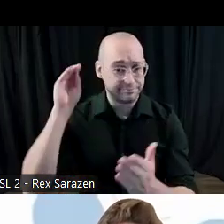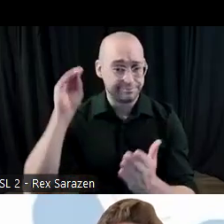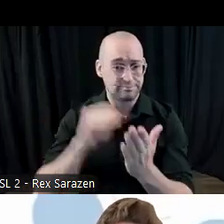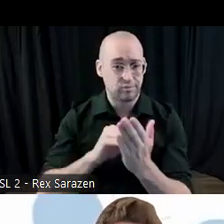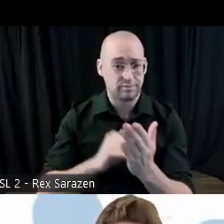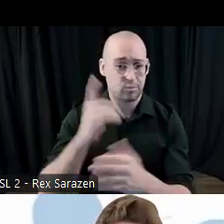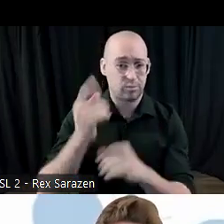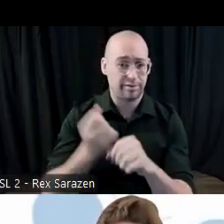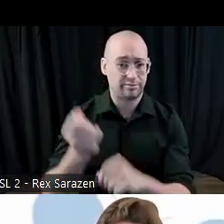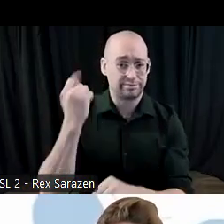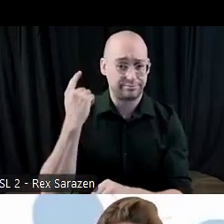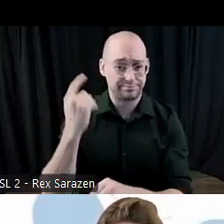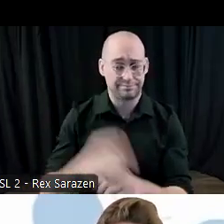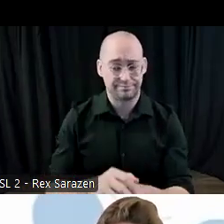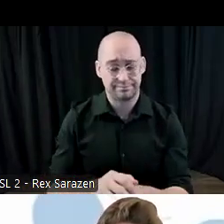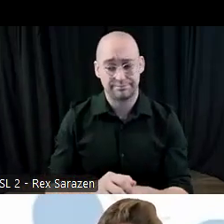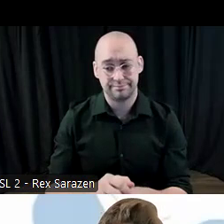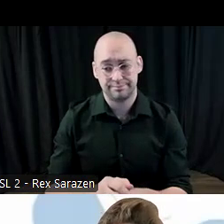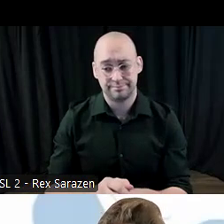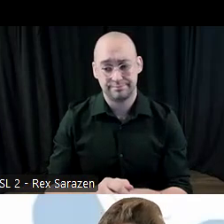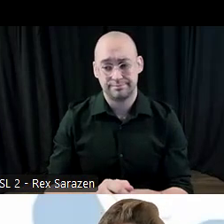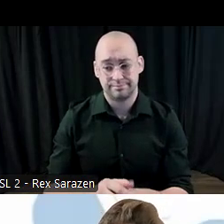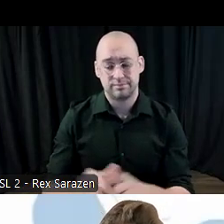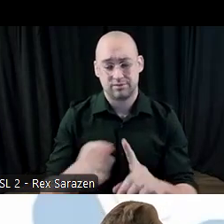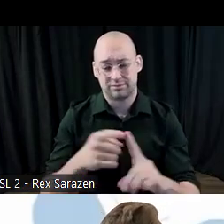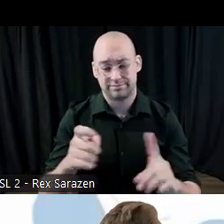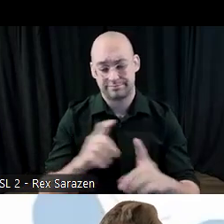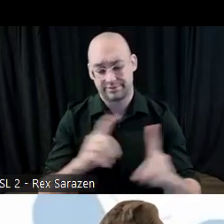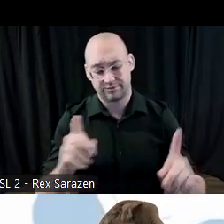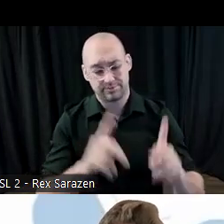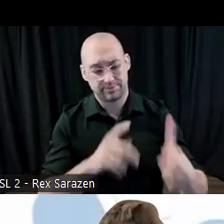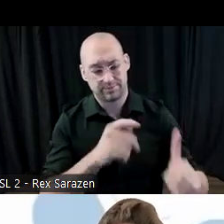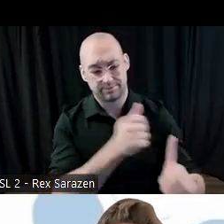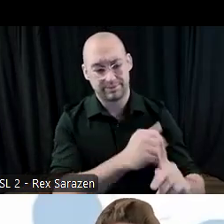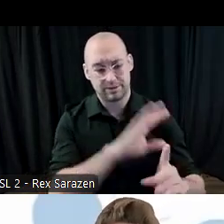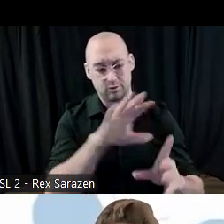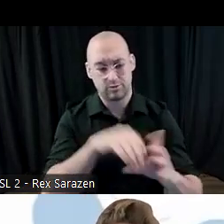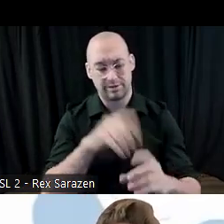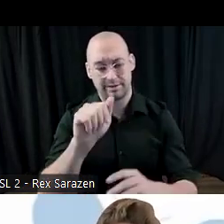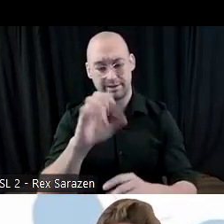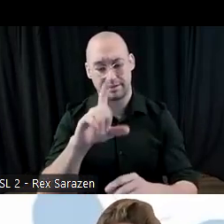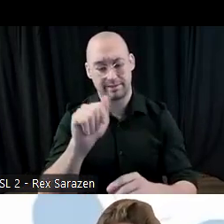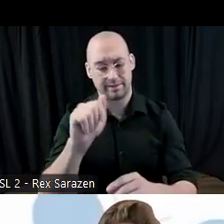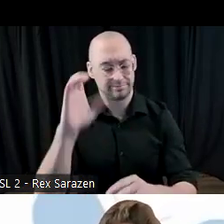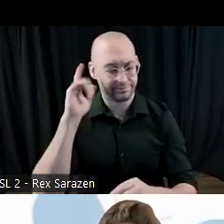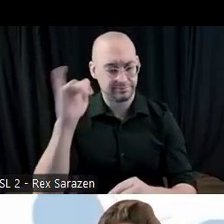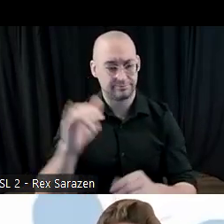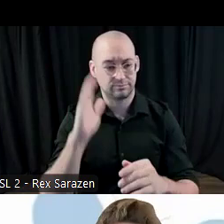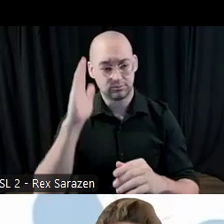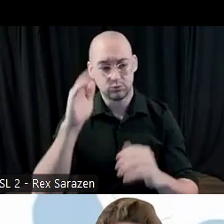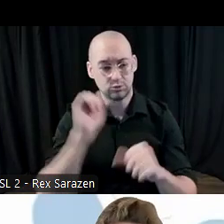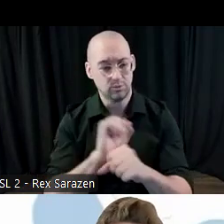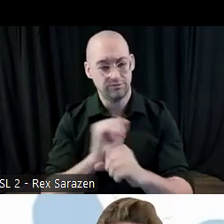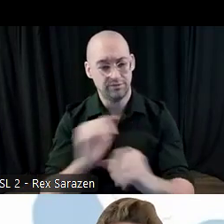the stakeholders in the various MPA committees, including DACLAC, California will work to advance 81